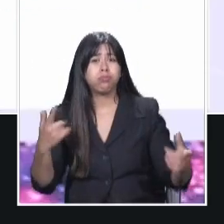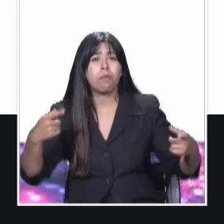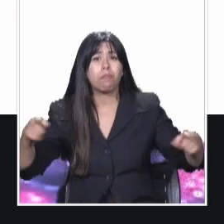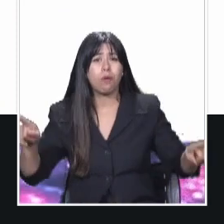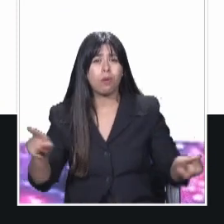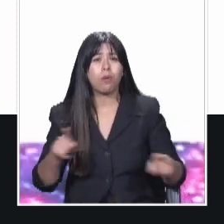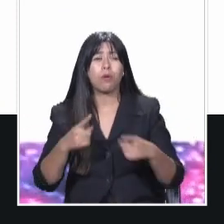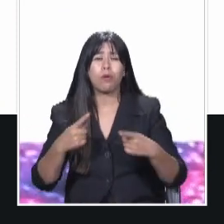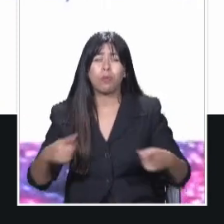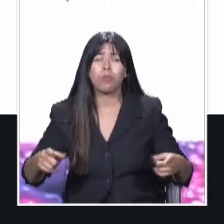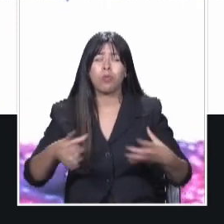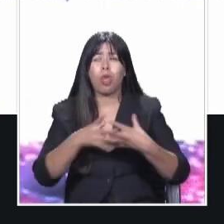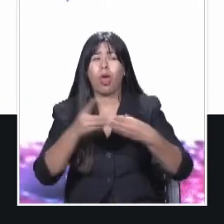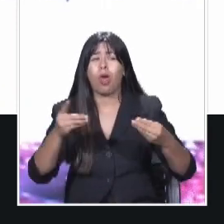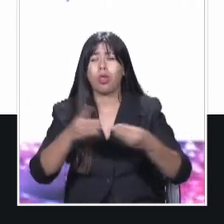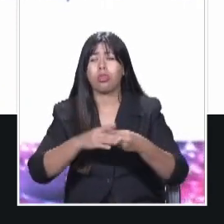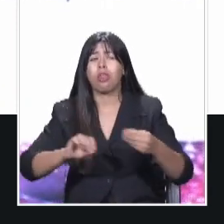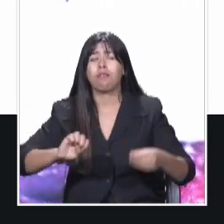sound.